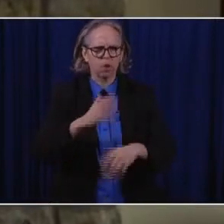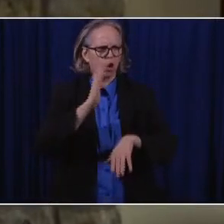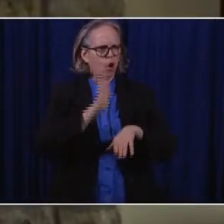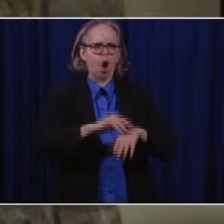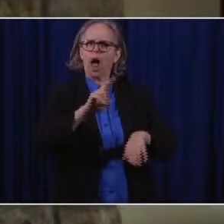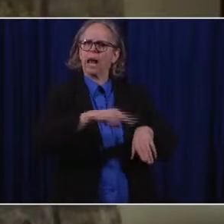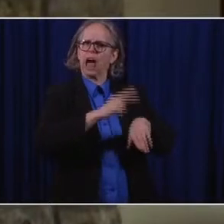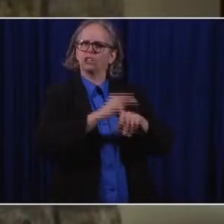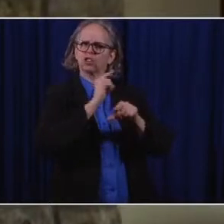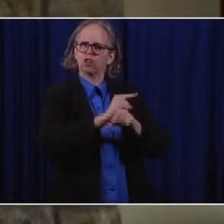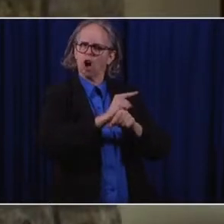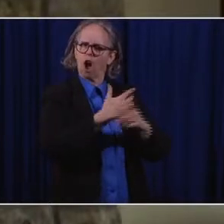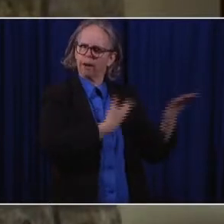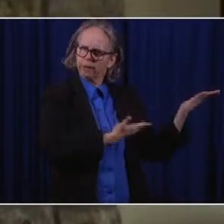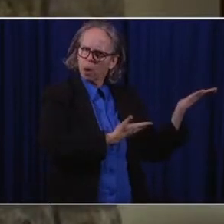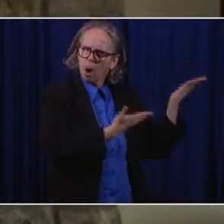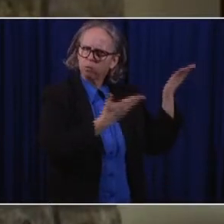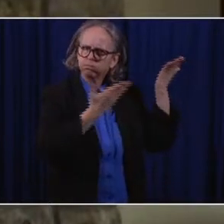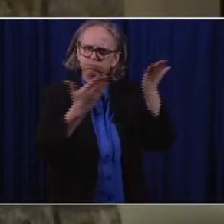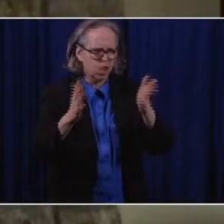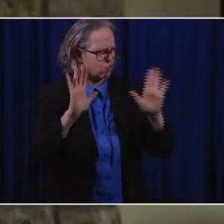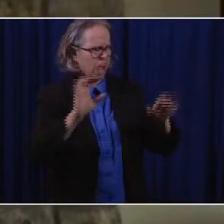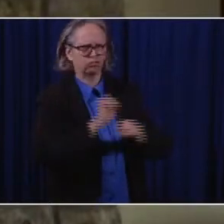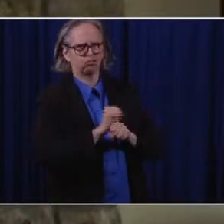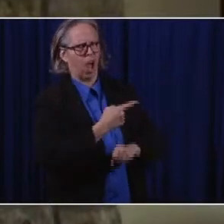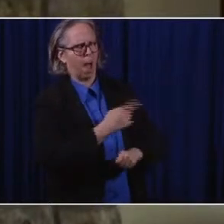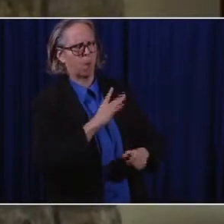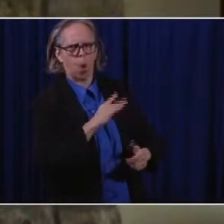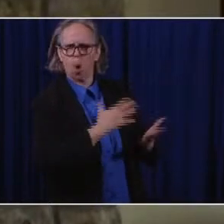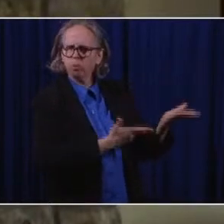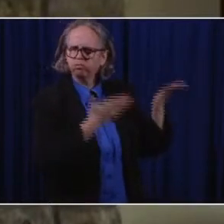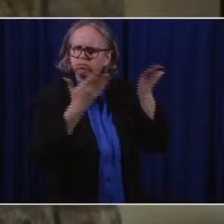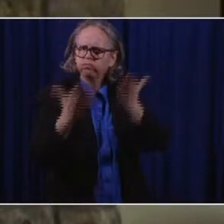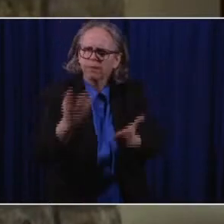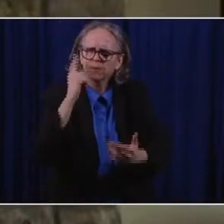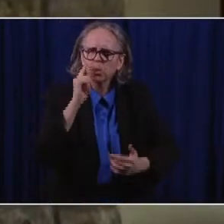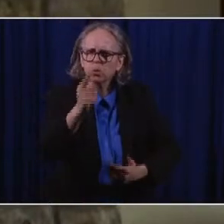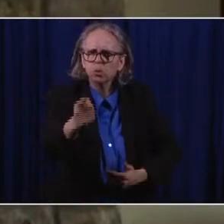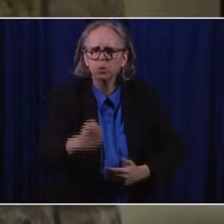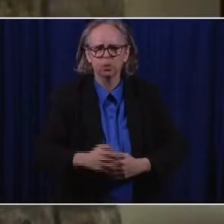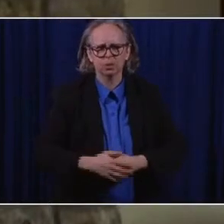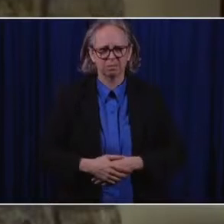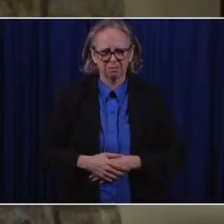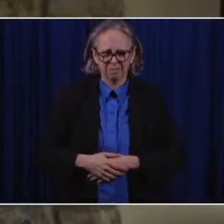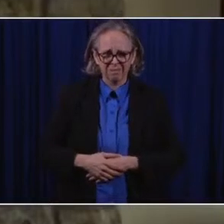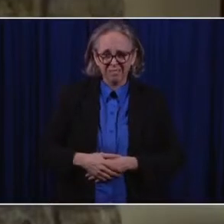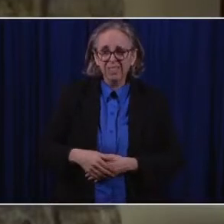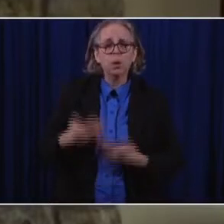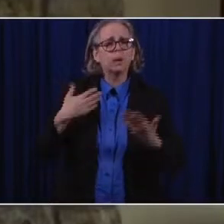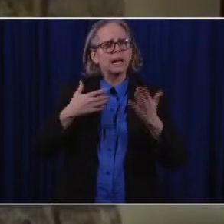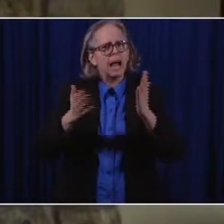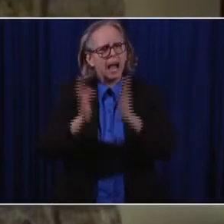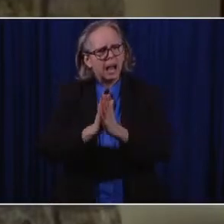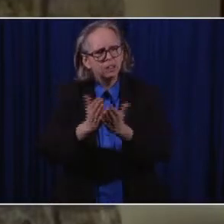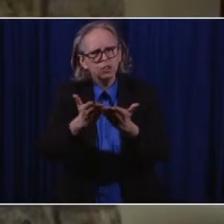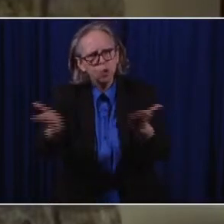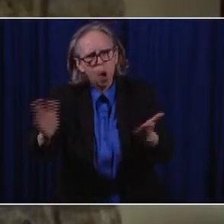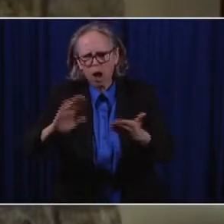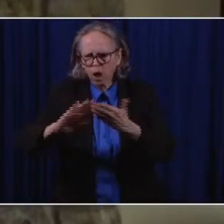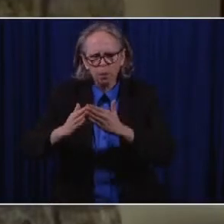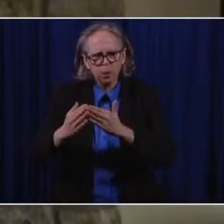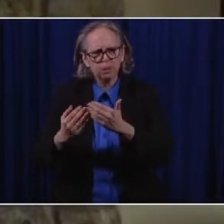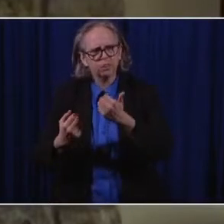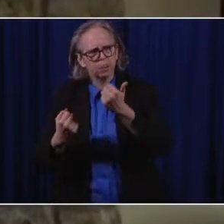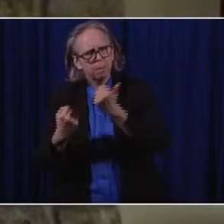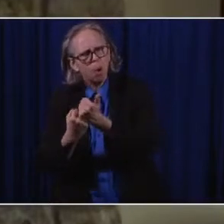job. The only thing that we ask any place that we go is that the local community support it and, get the